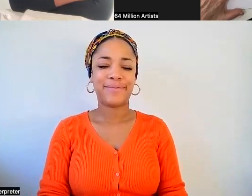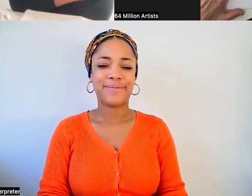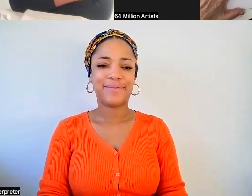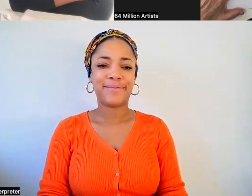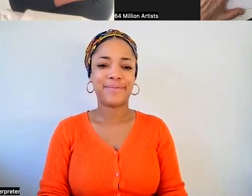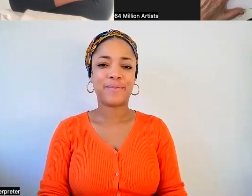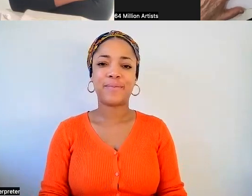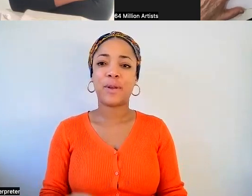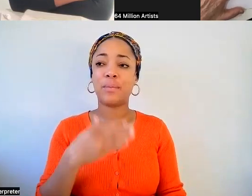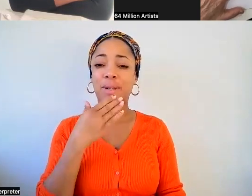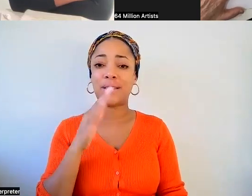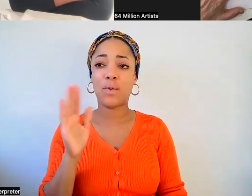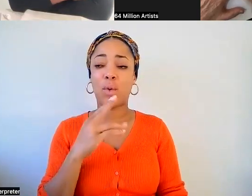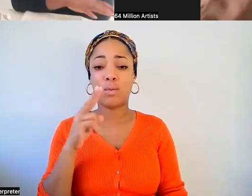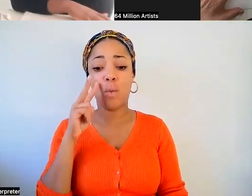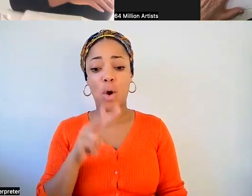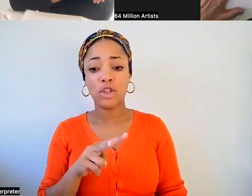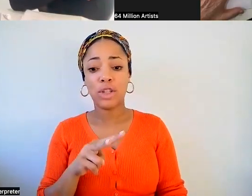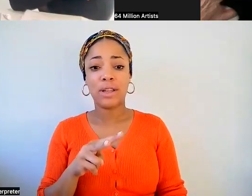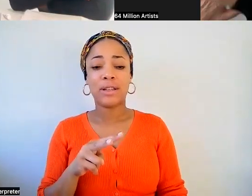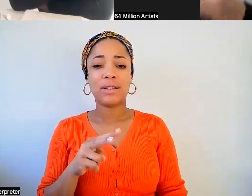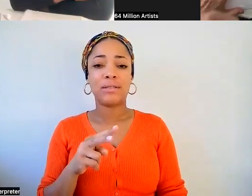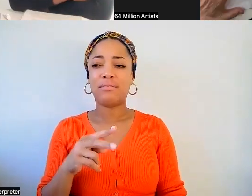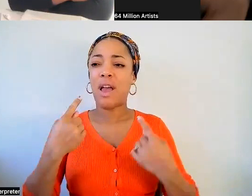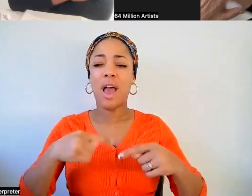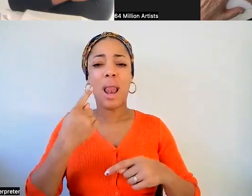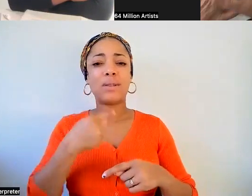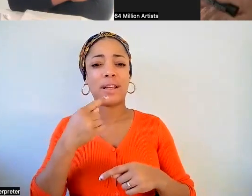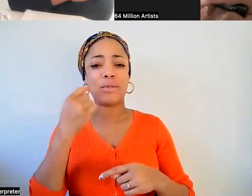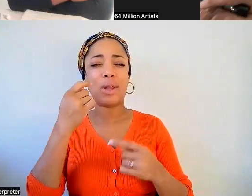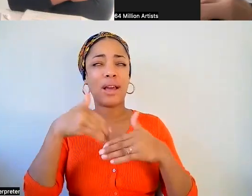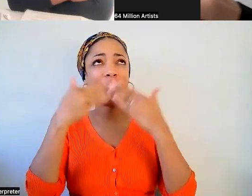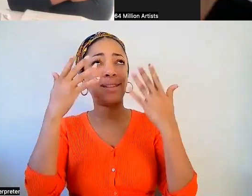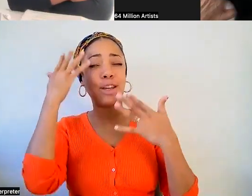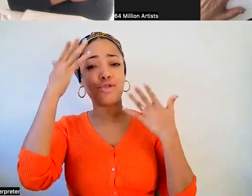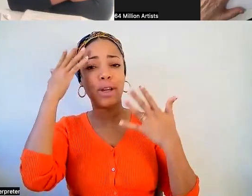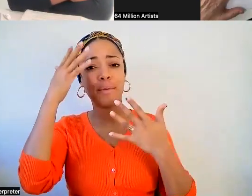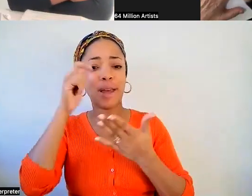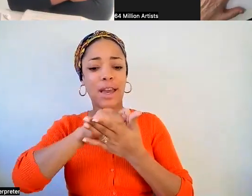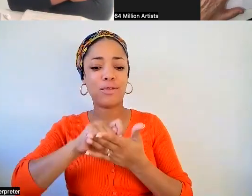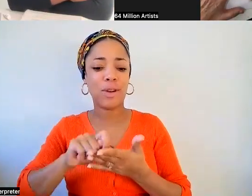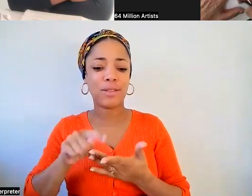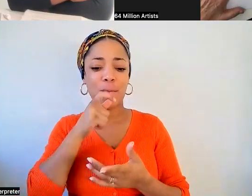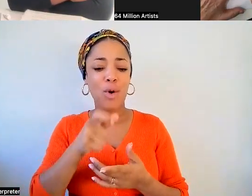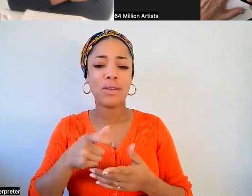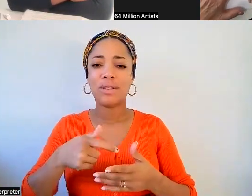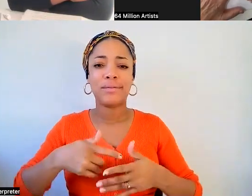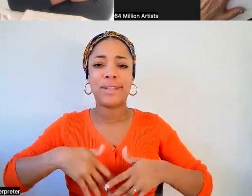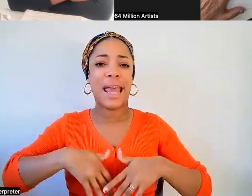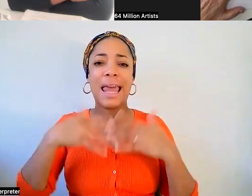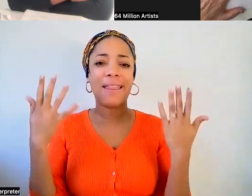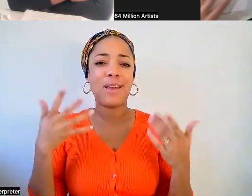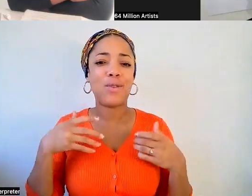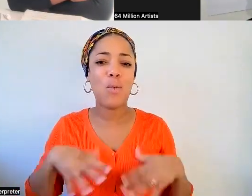give yourself some daydream time and start putting down some words on the page, any shape, any way you like.